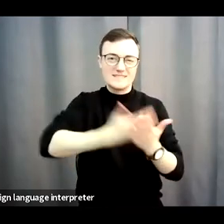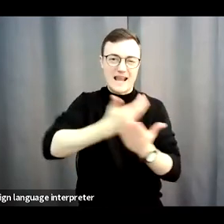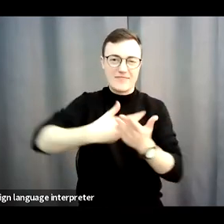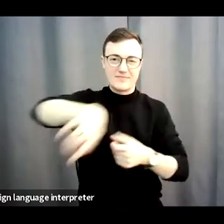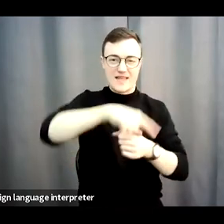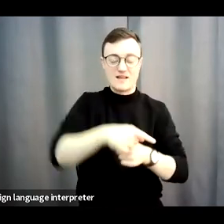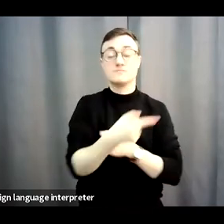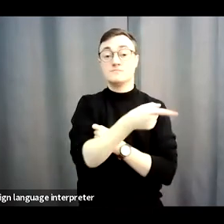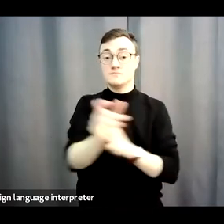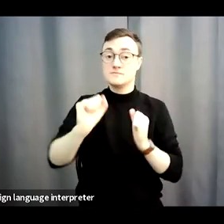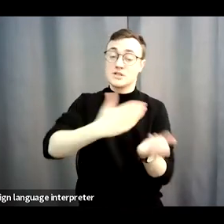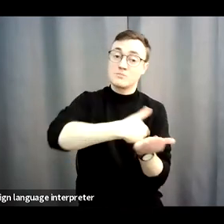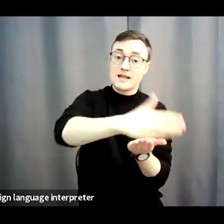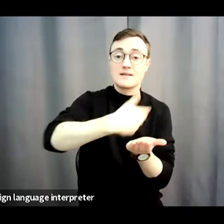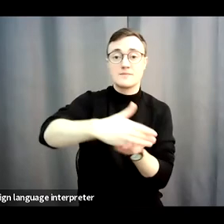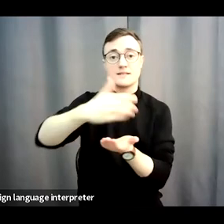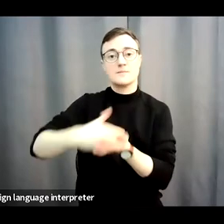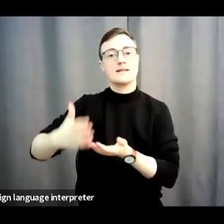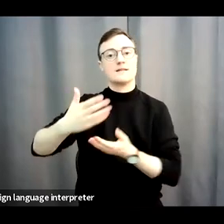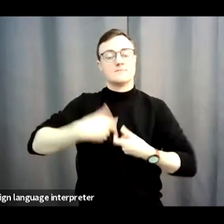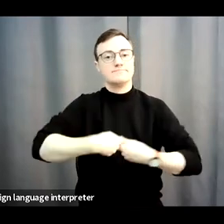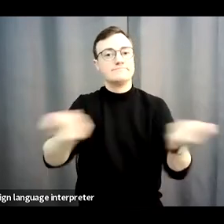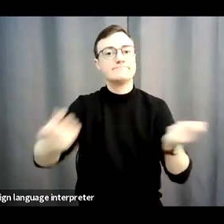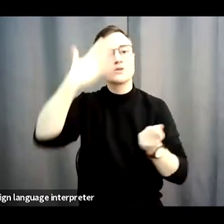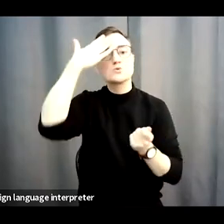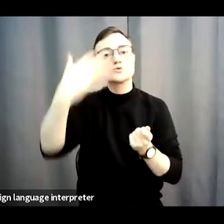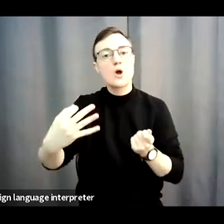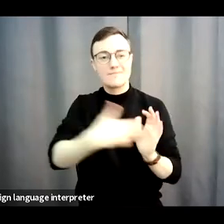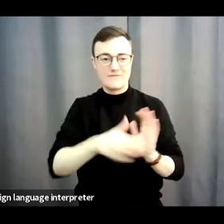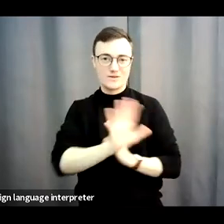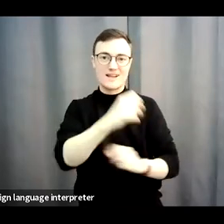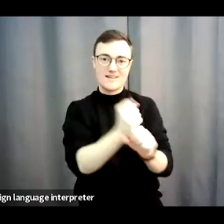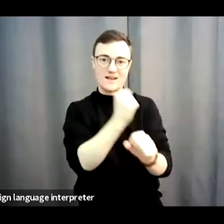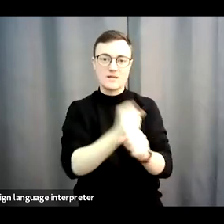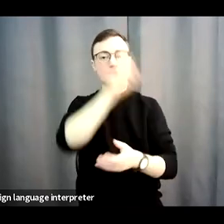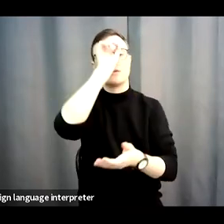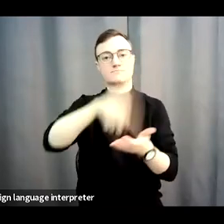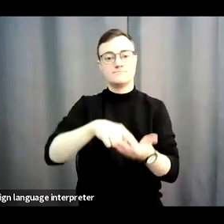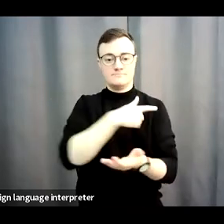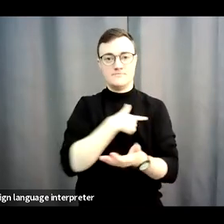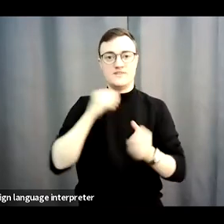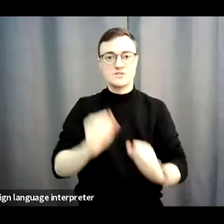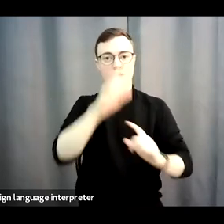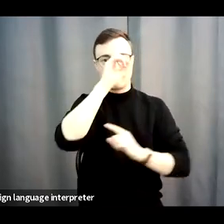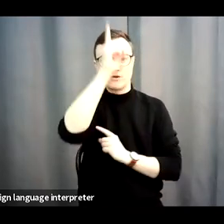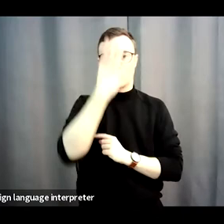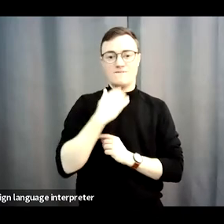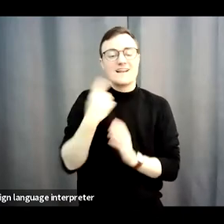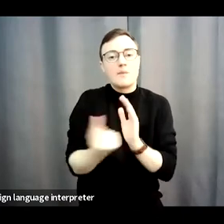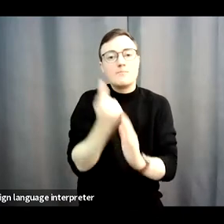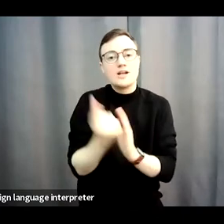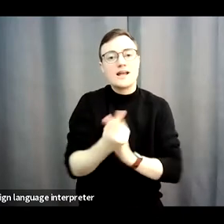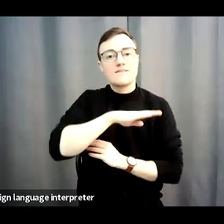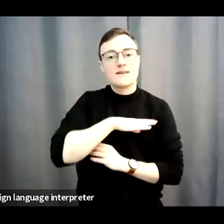you knowledge from their lines of work to help us understand better the opportunities for more children and youth